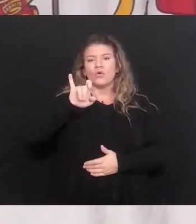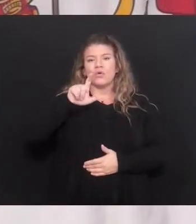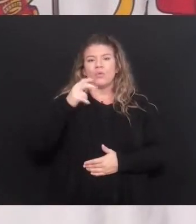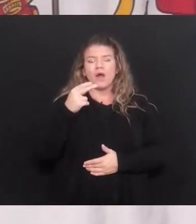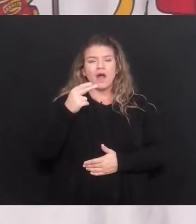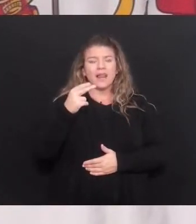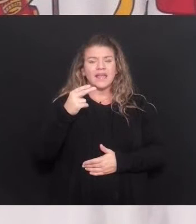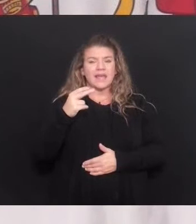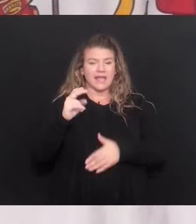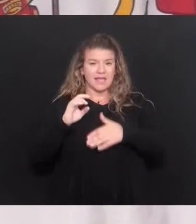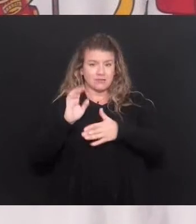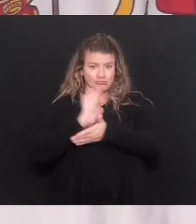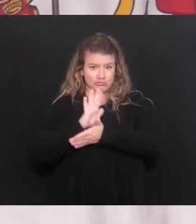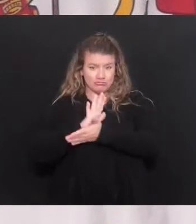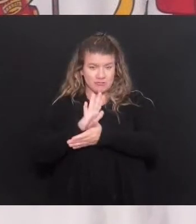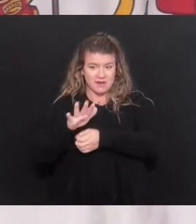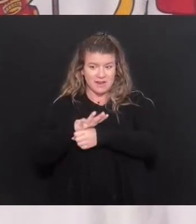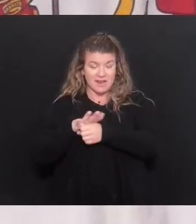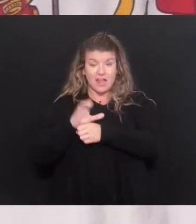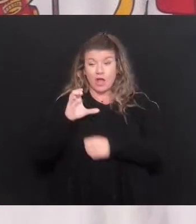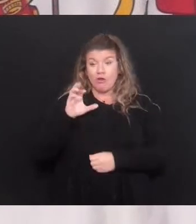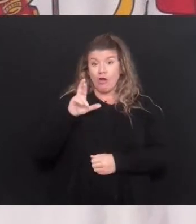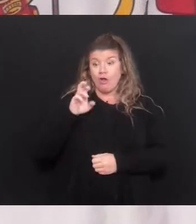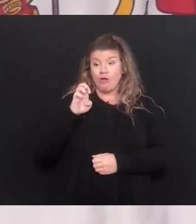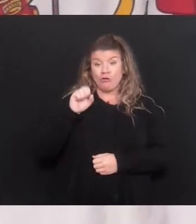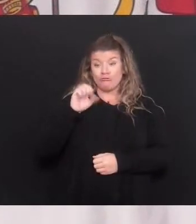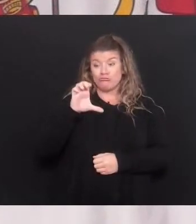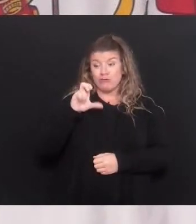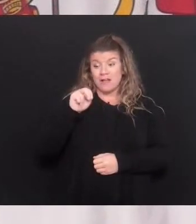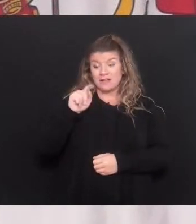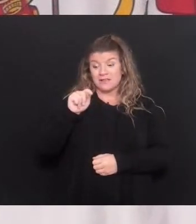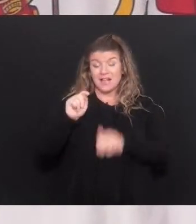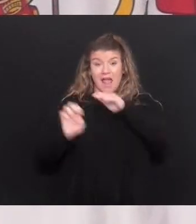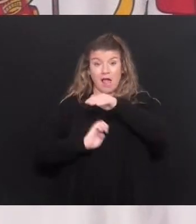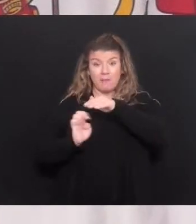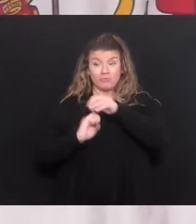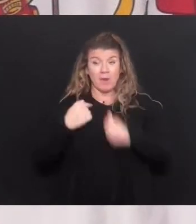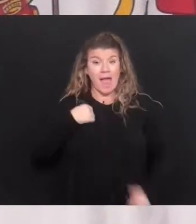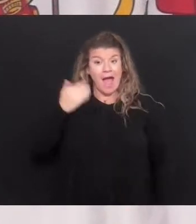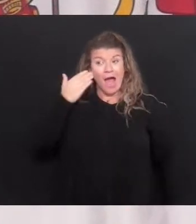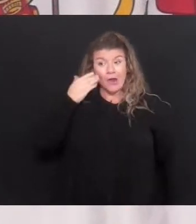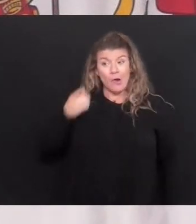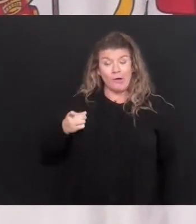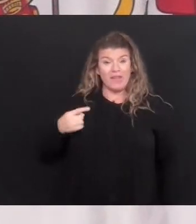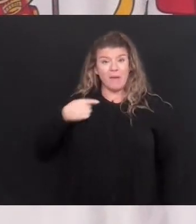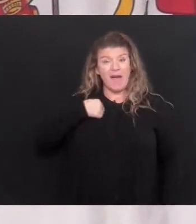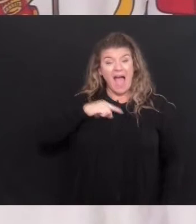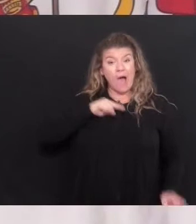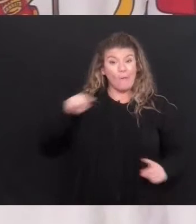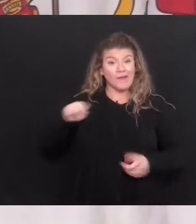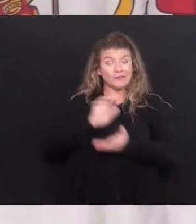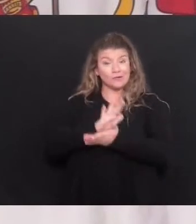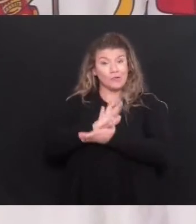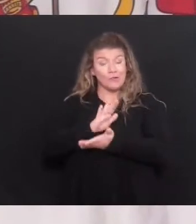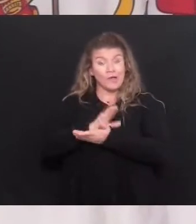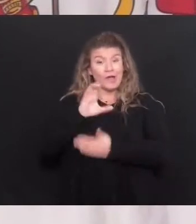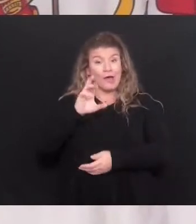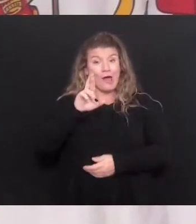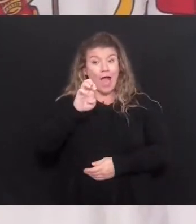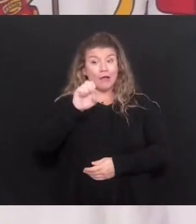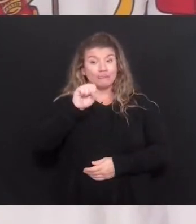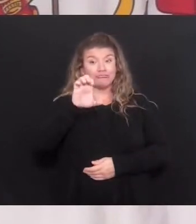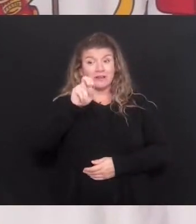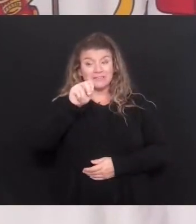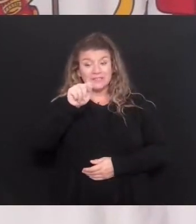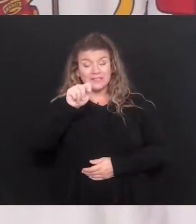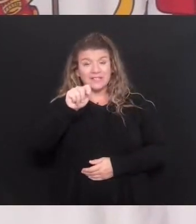And the Crescent Elementary School I know very so well. I went to elementary school at Crescent, and absolutely